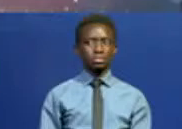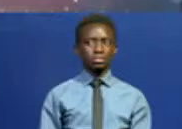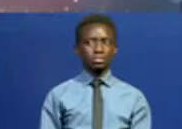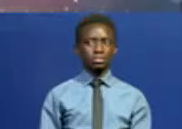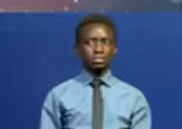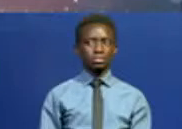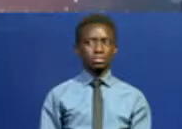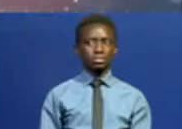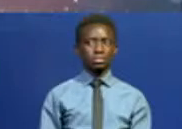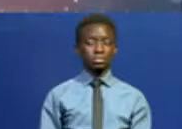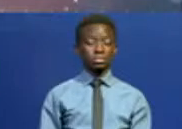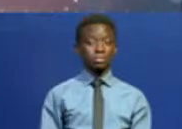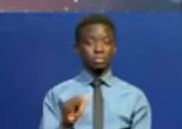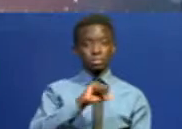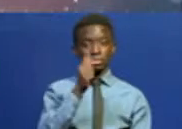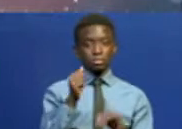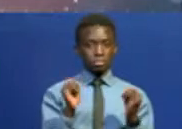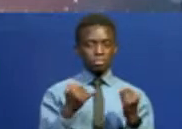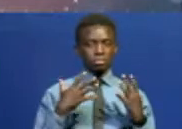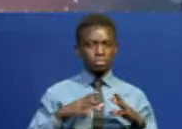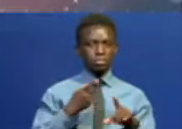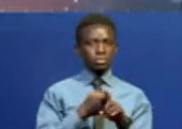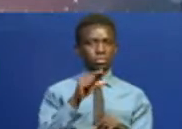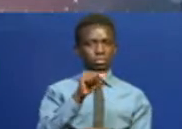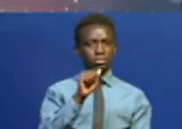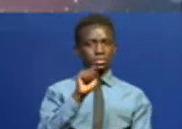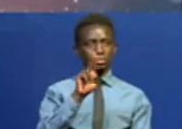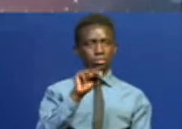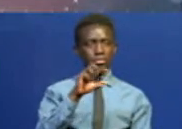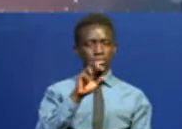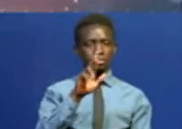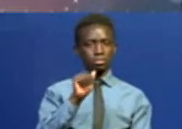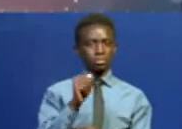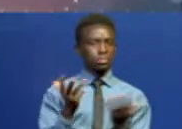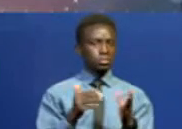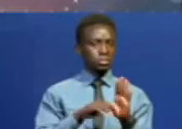Elsewhere, residents of Gatongora Ward in Ruiru, Kiambu County, have reclaimed